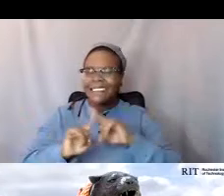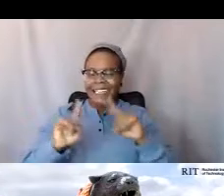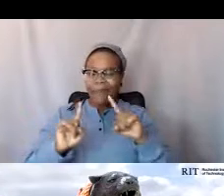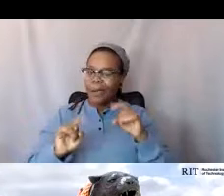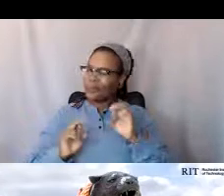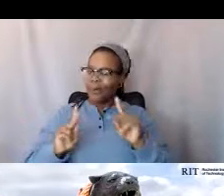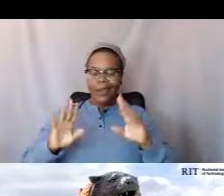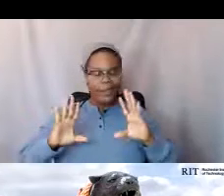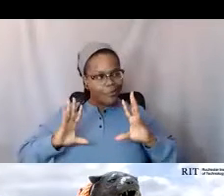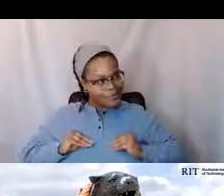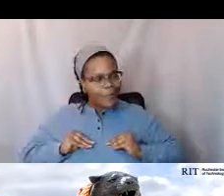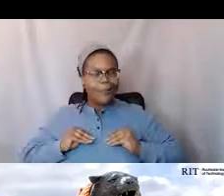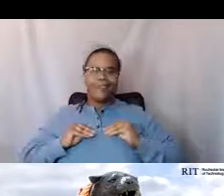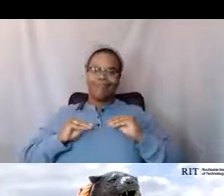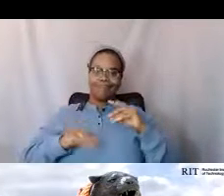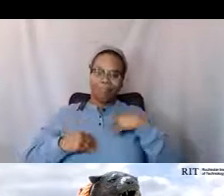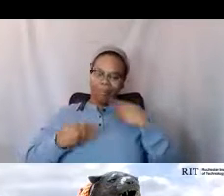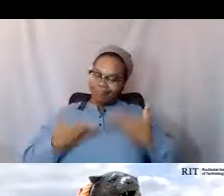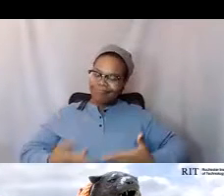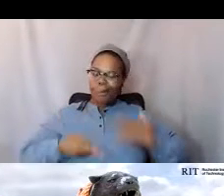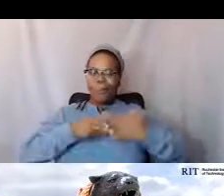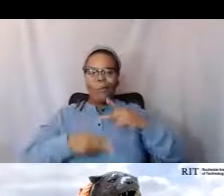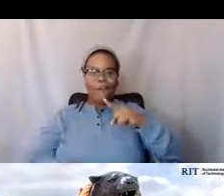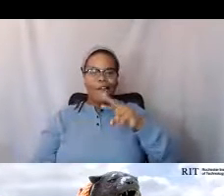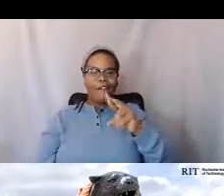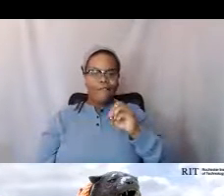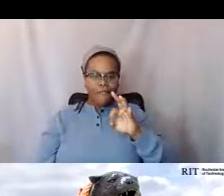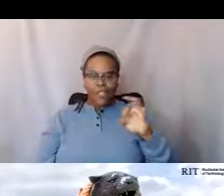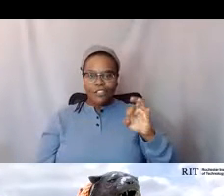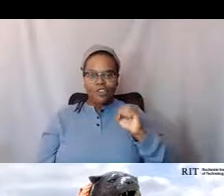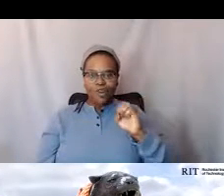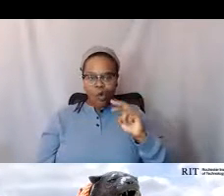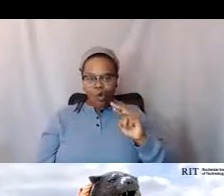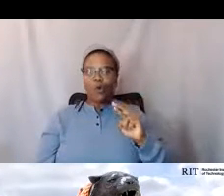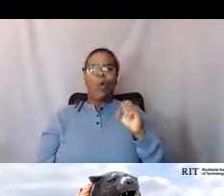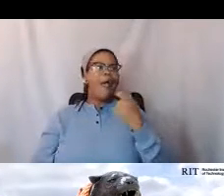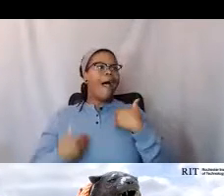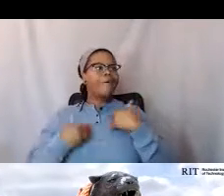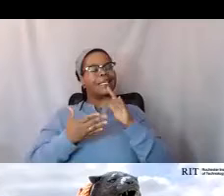being called professor, and I was okay with having these sort of polite